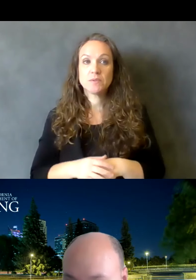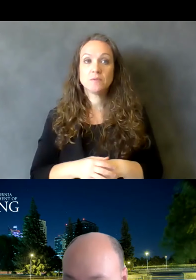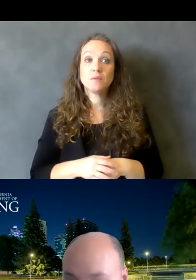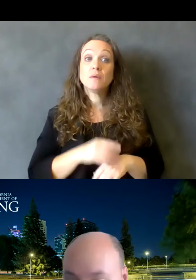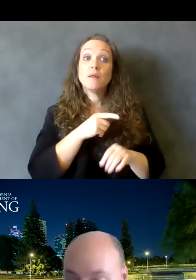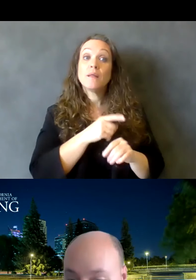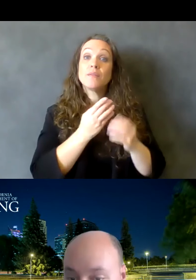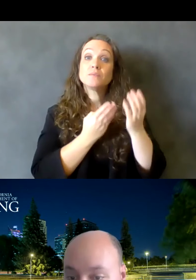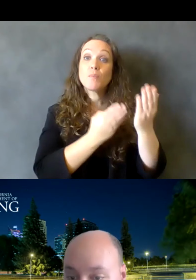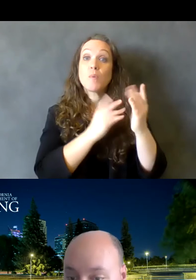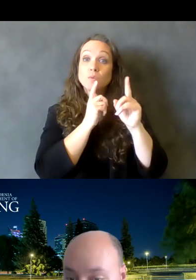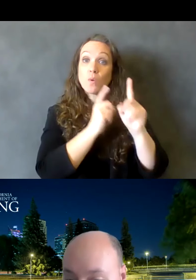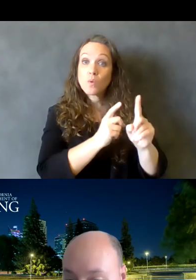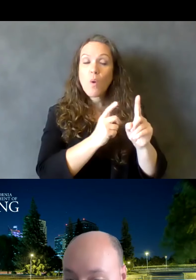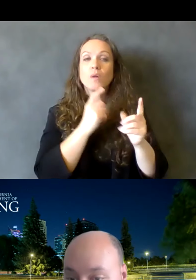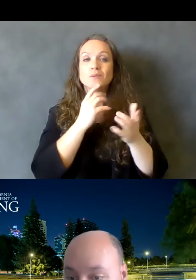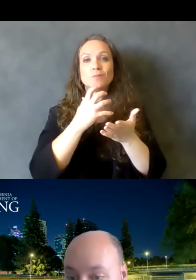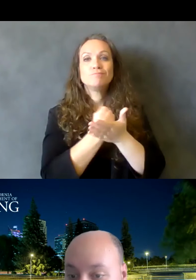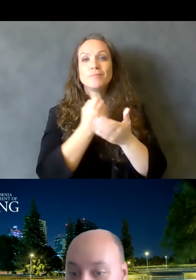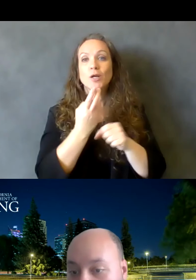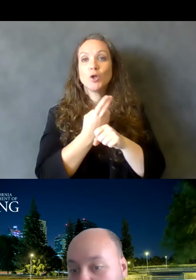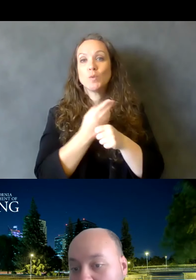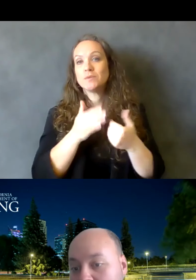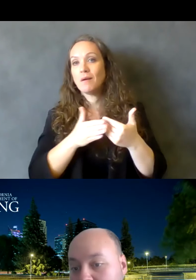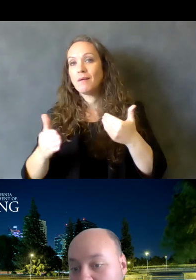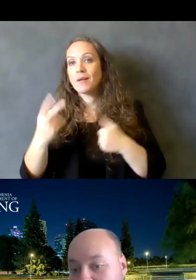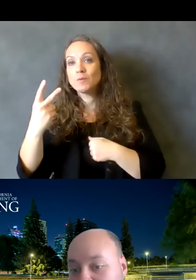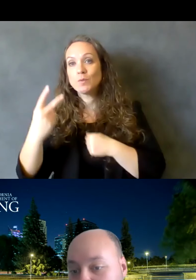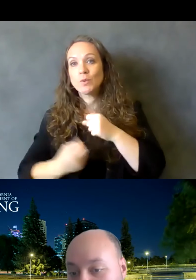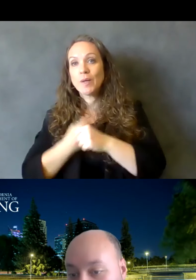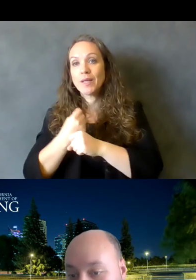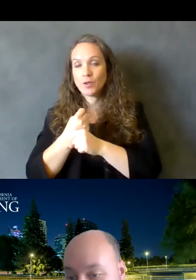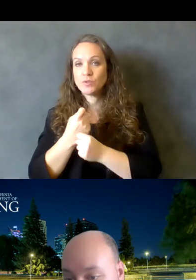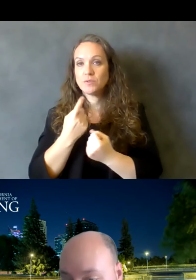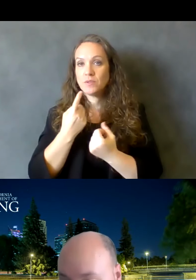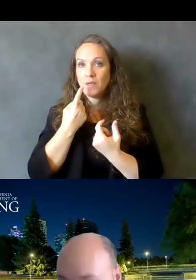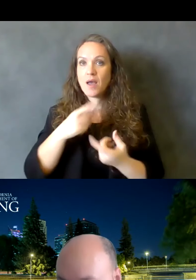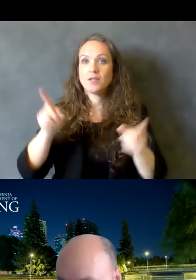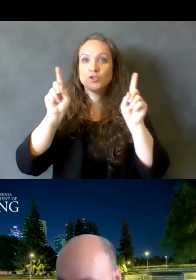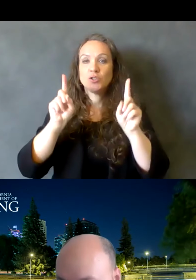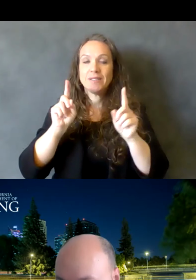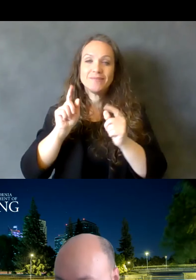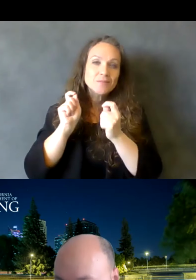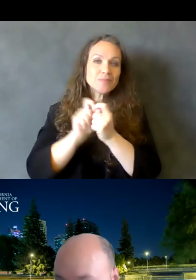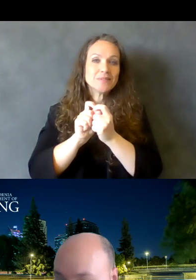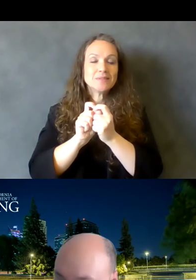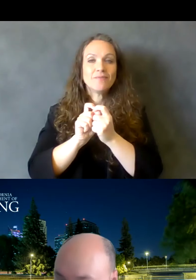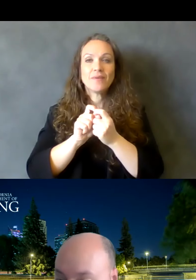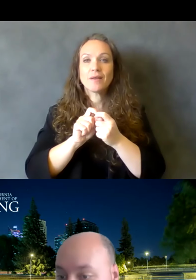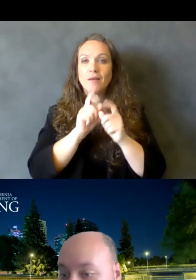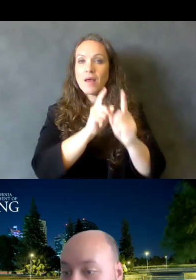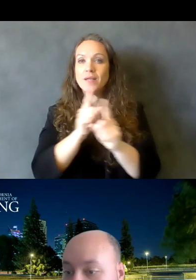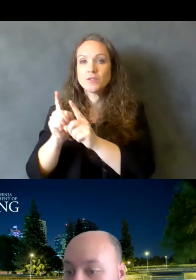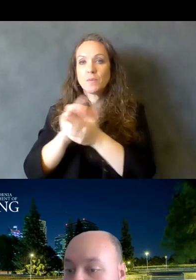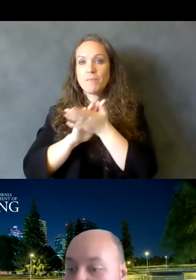to leverage these funds over the next 2 years to achieve specific modernization initiatives for the program, and